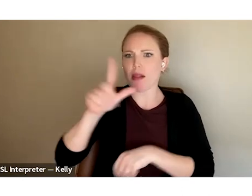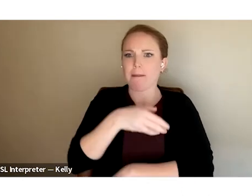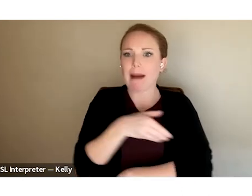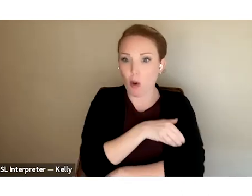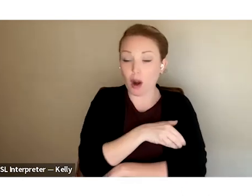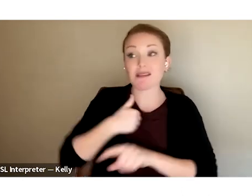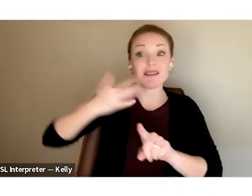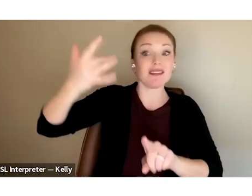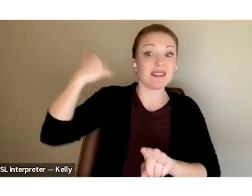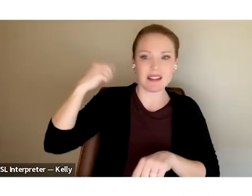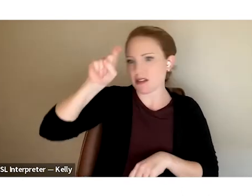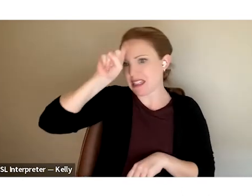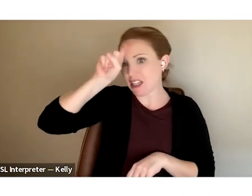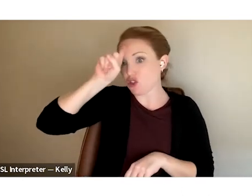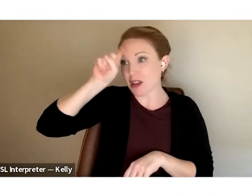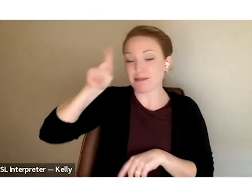place where